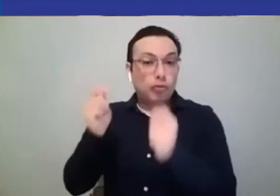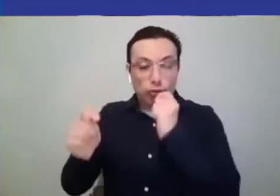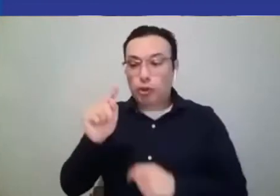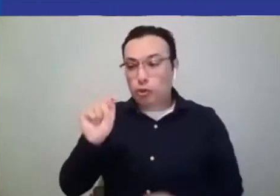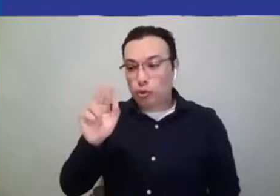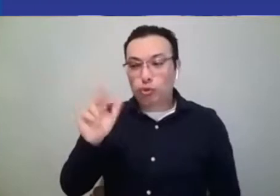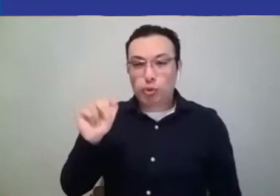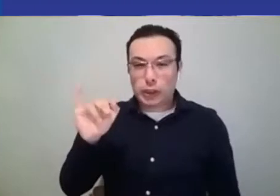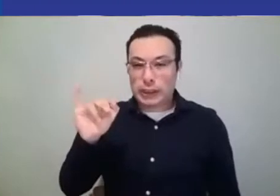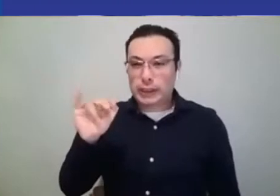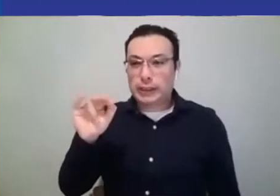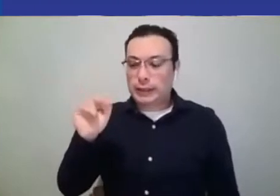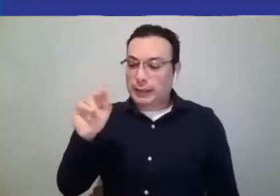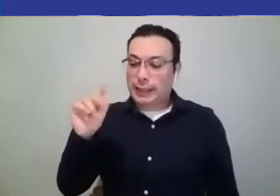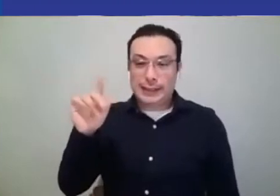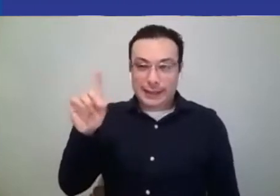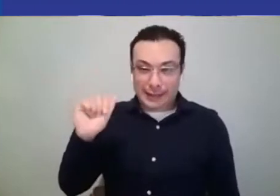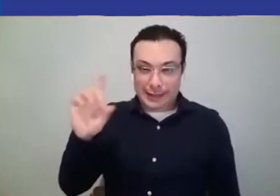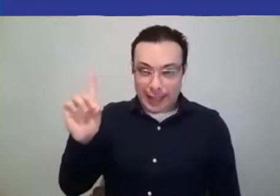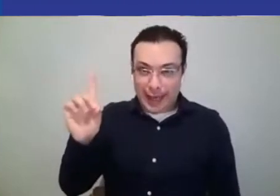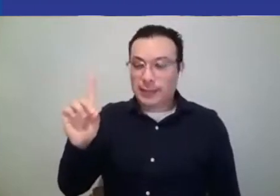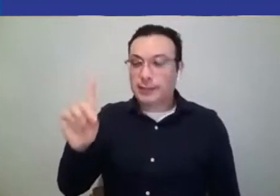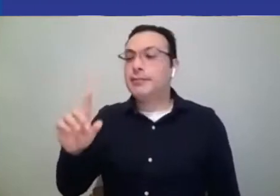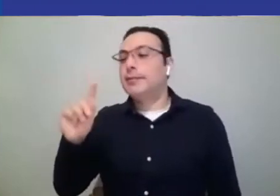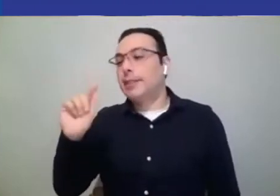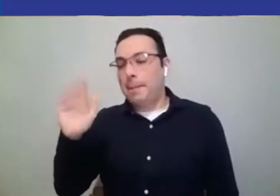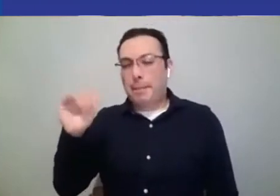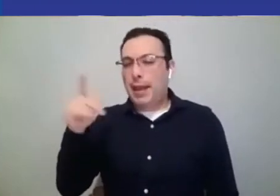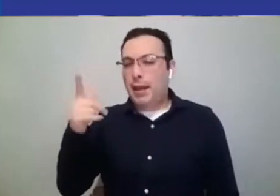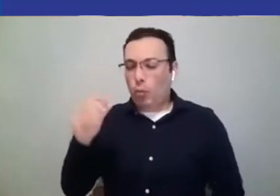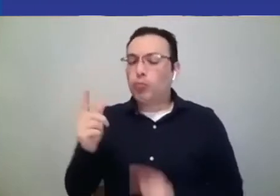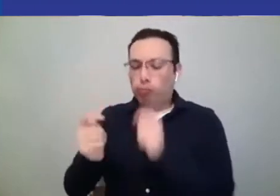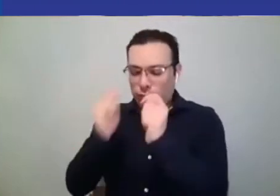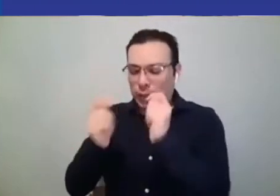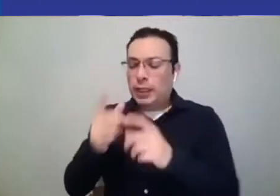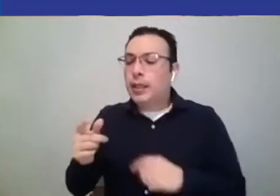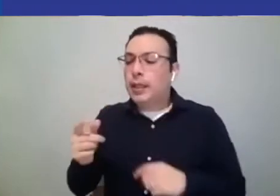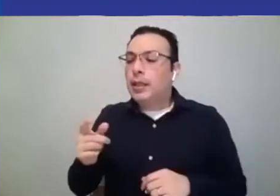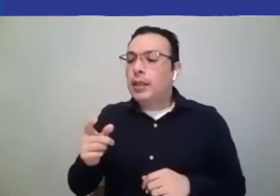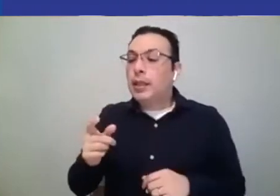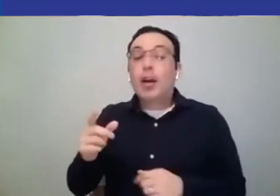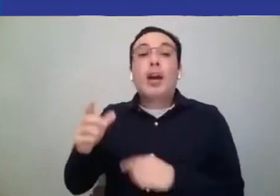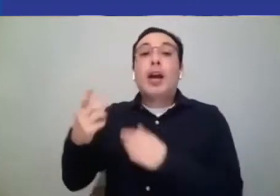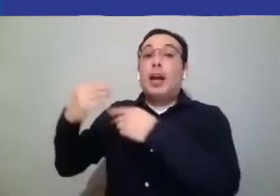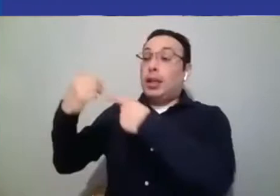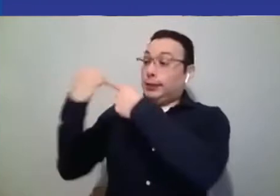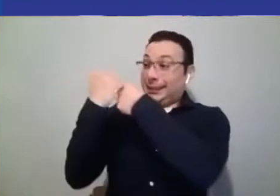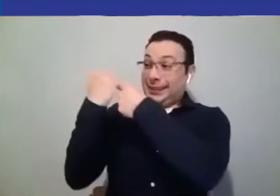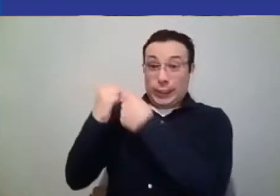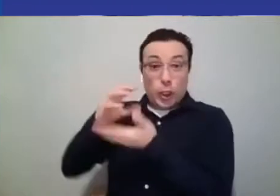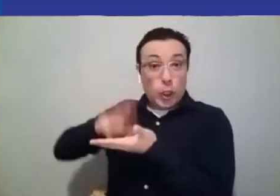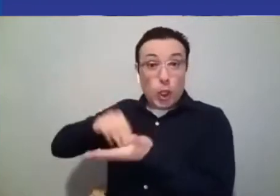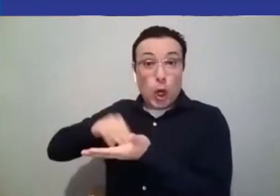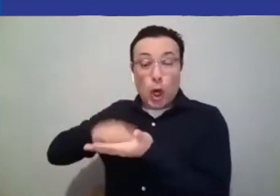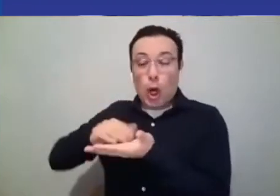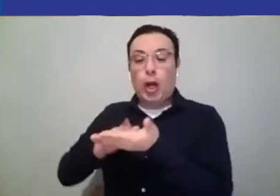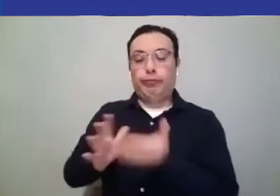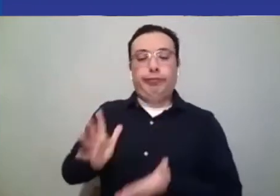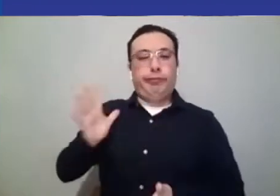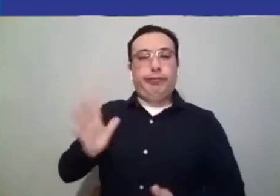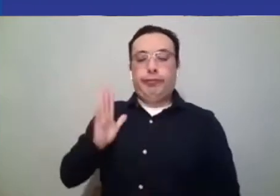Tobago in what was referred to as ballroom dancing. So